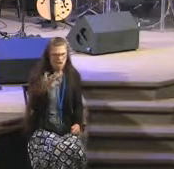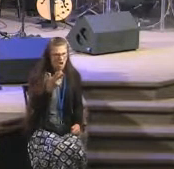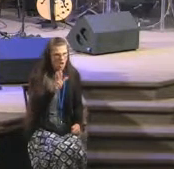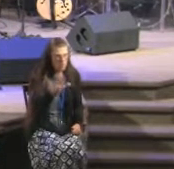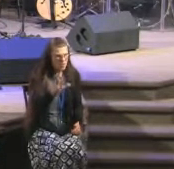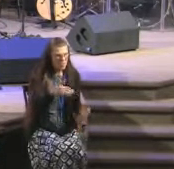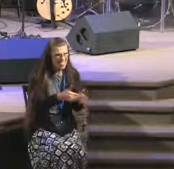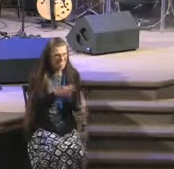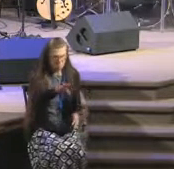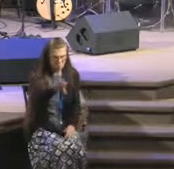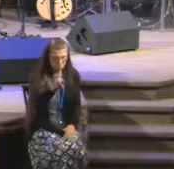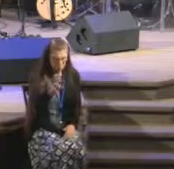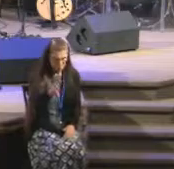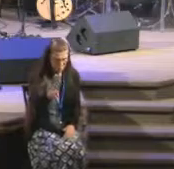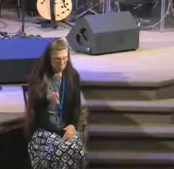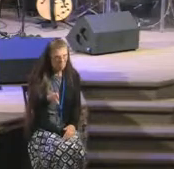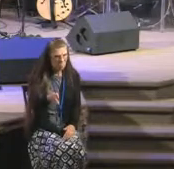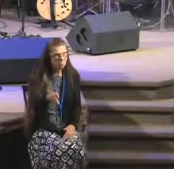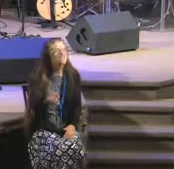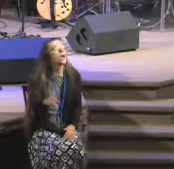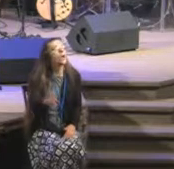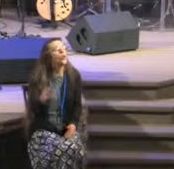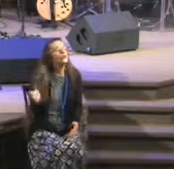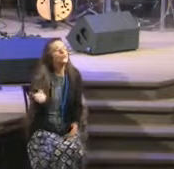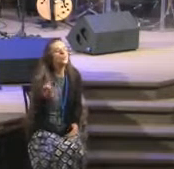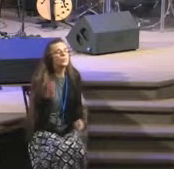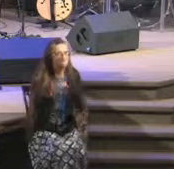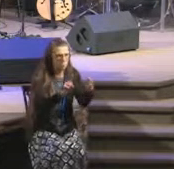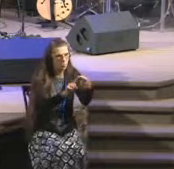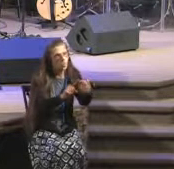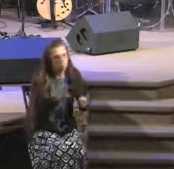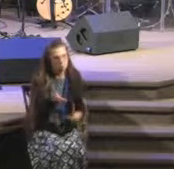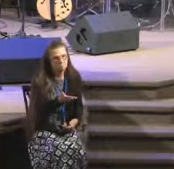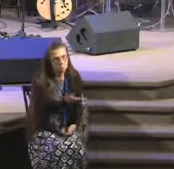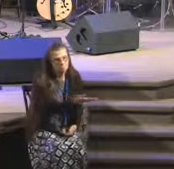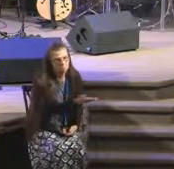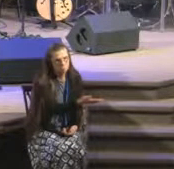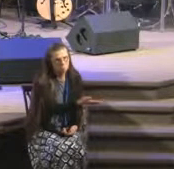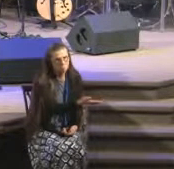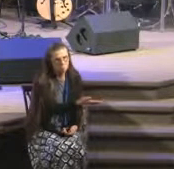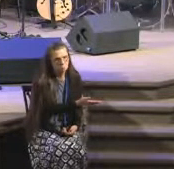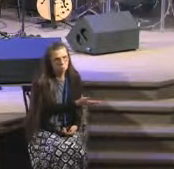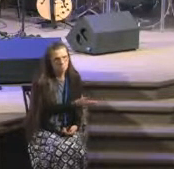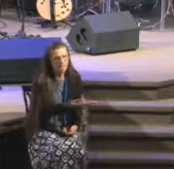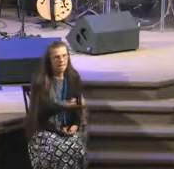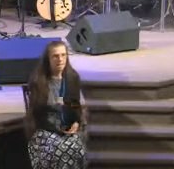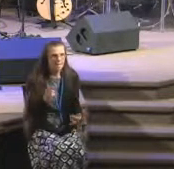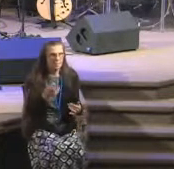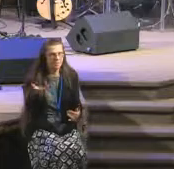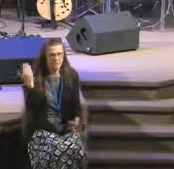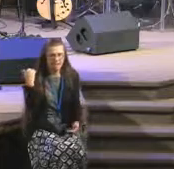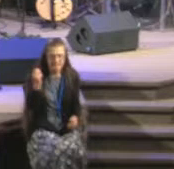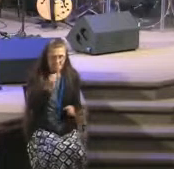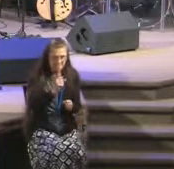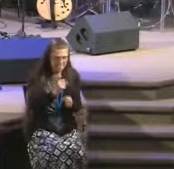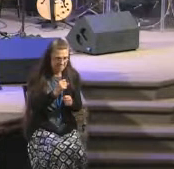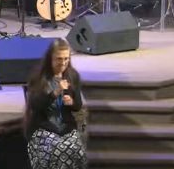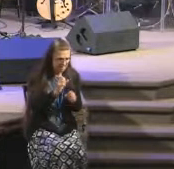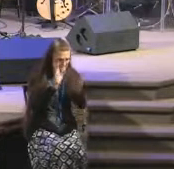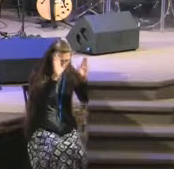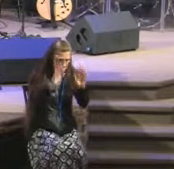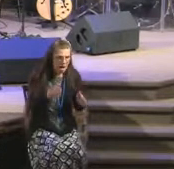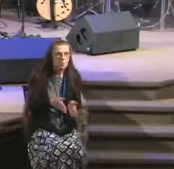ahead. I'm asking you to reach one. One. And this last Sunday of the month on the 30th, I'm